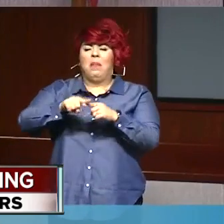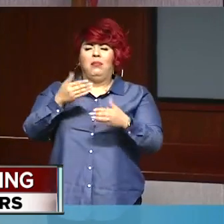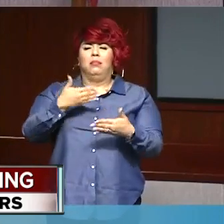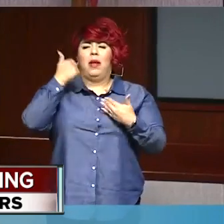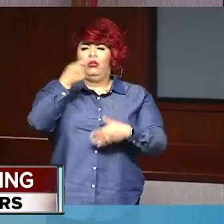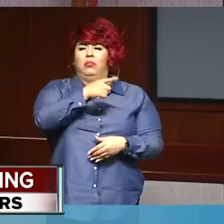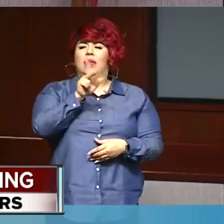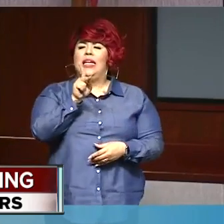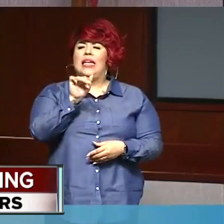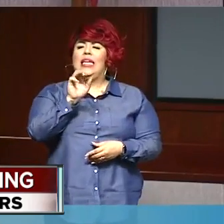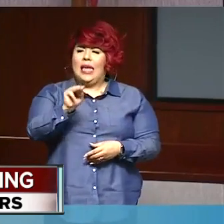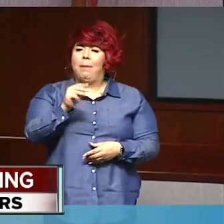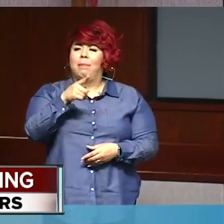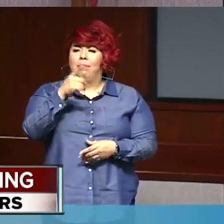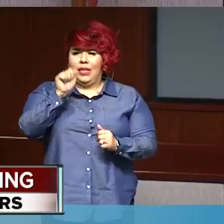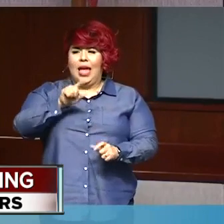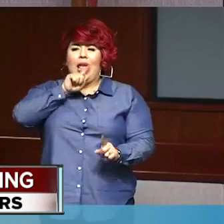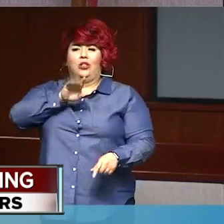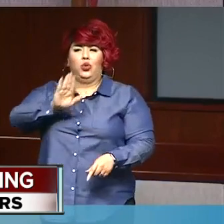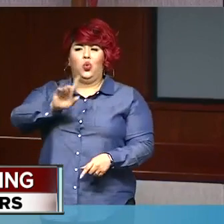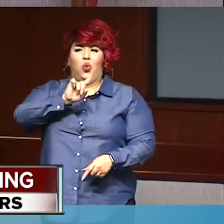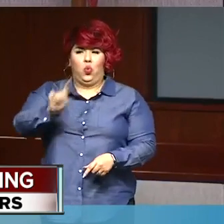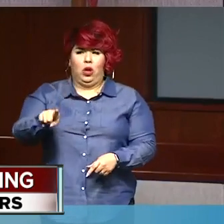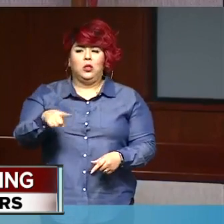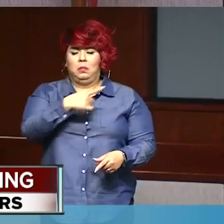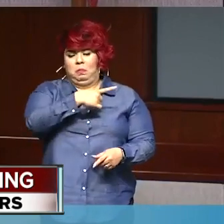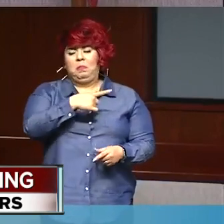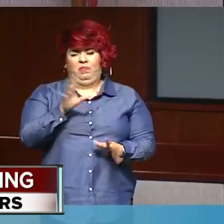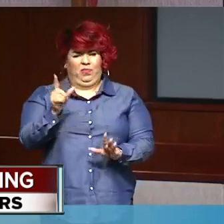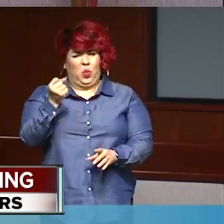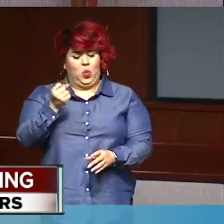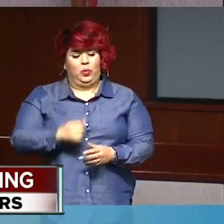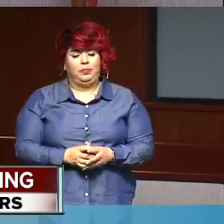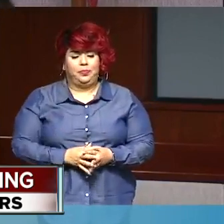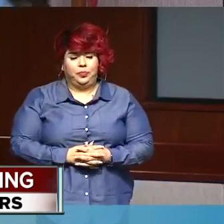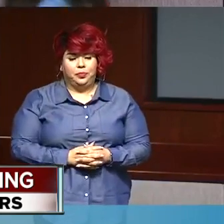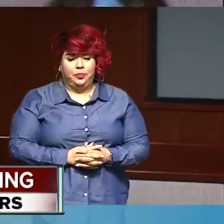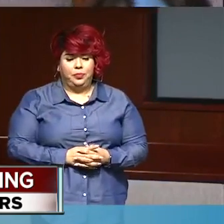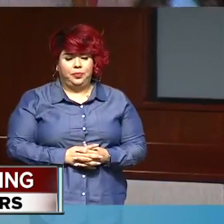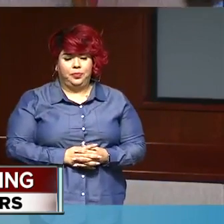epidemiologist, respond to your question. So give it just a second.